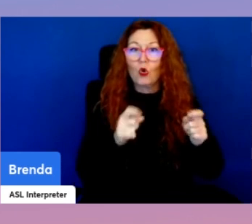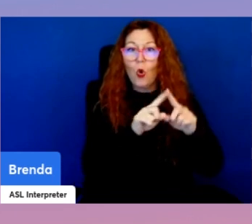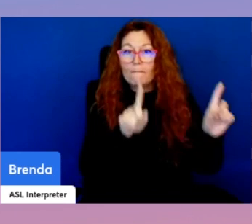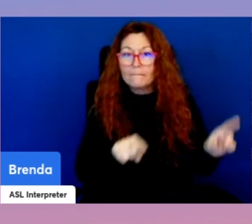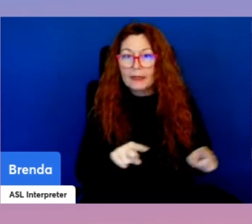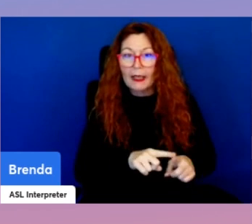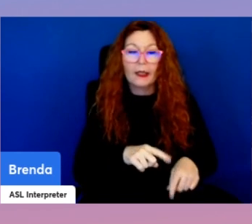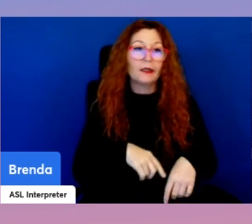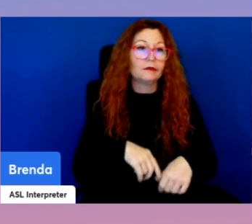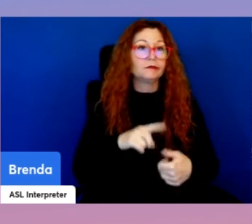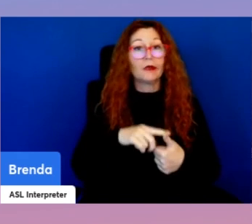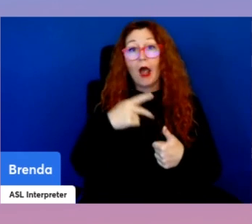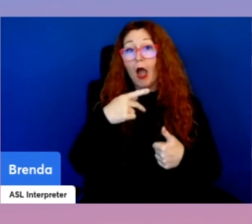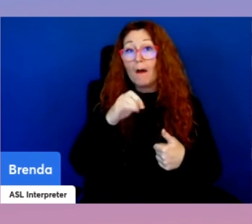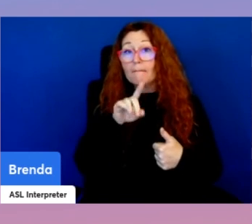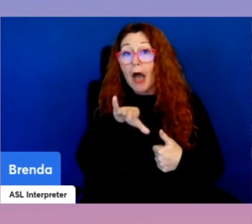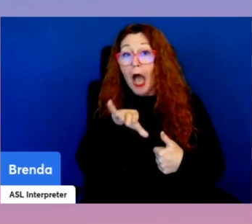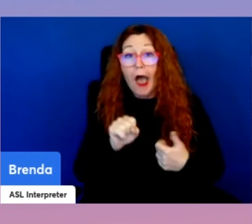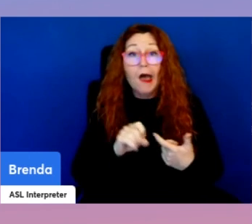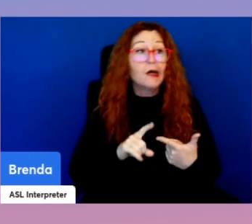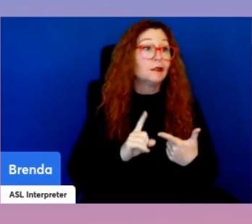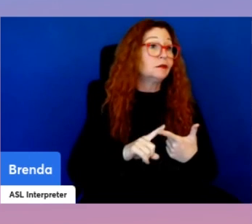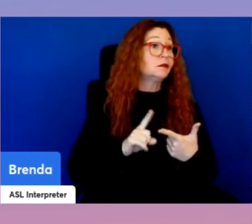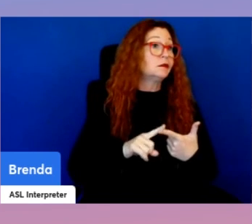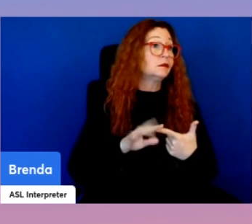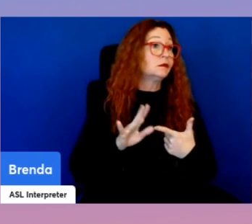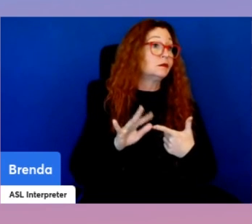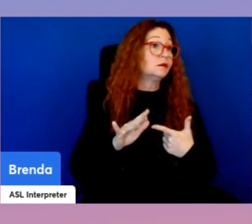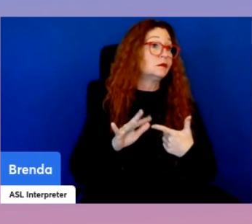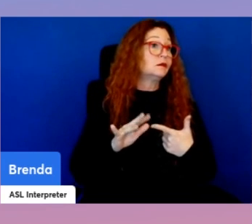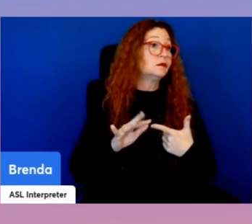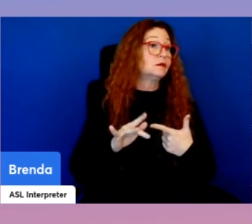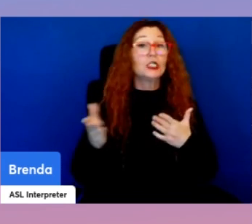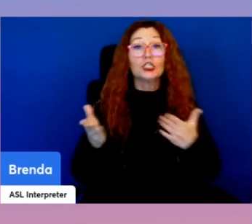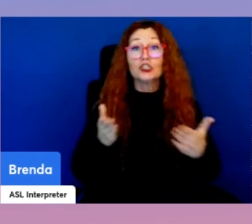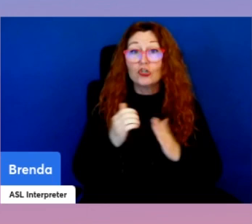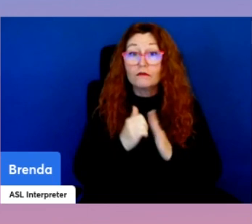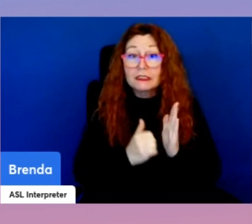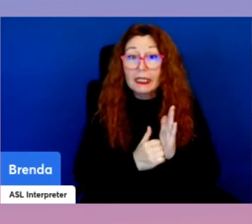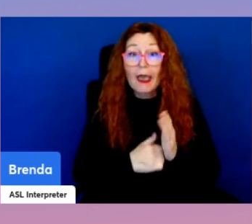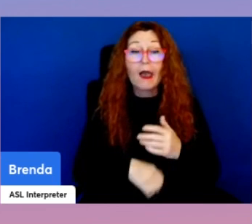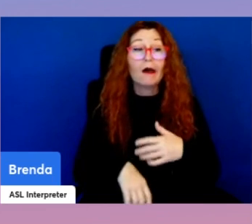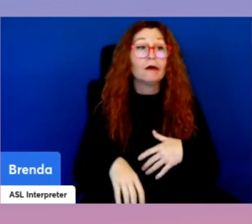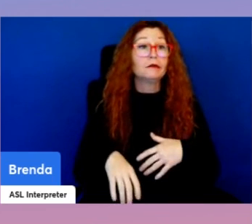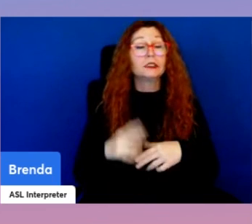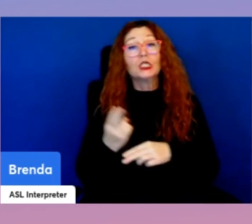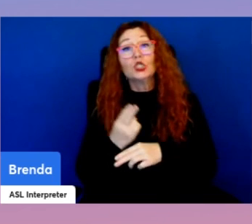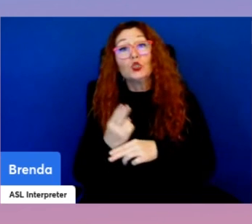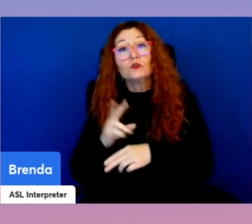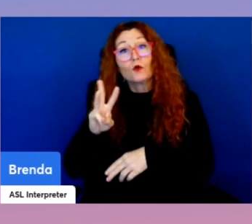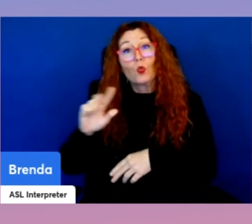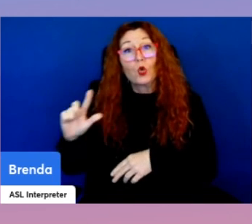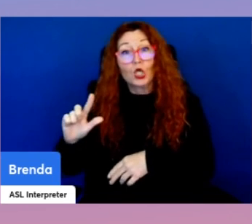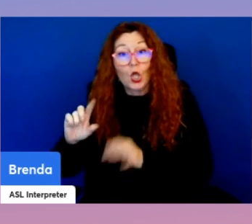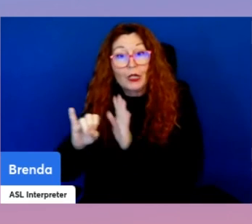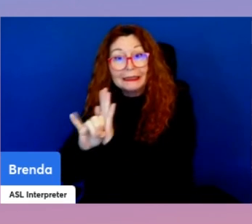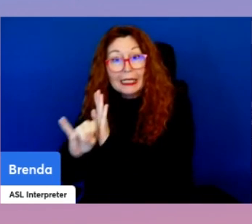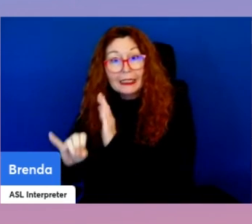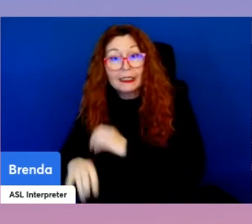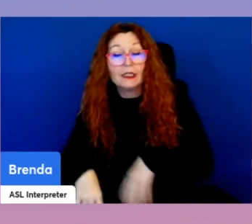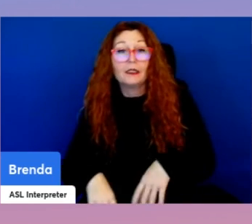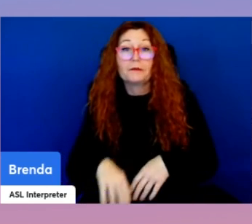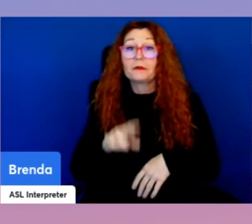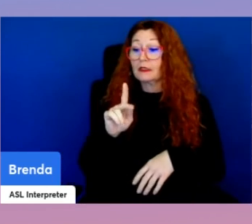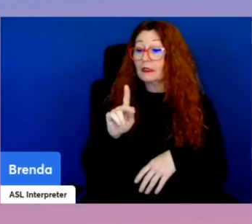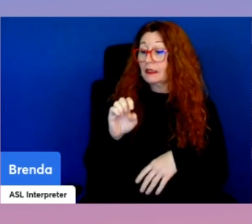pods to the Kubernetes service account that's used for workload identity, to the key